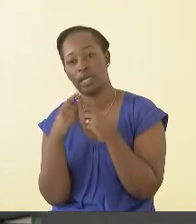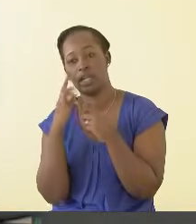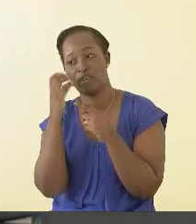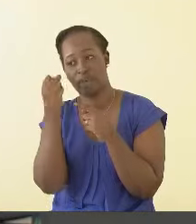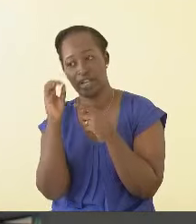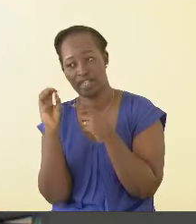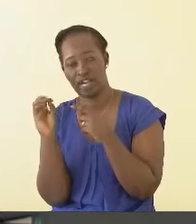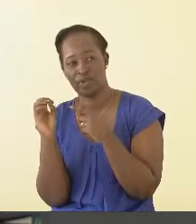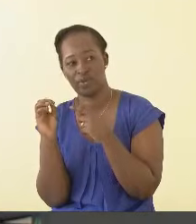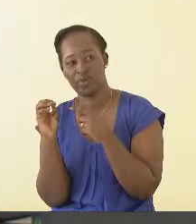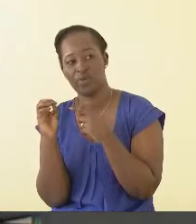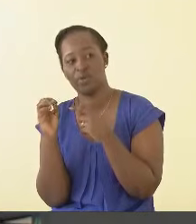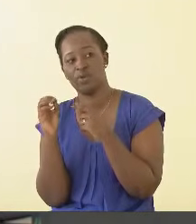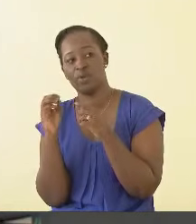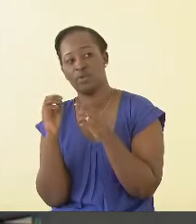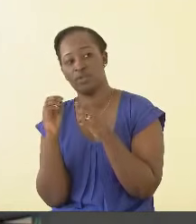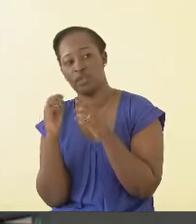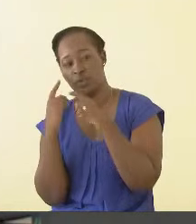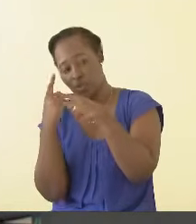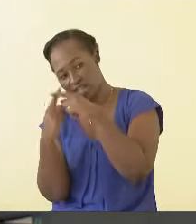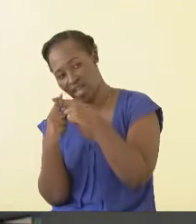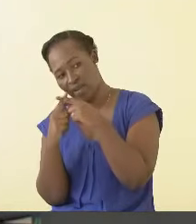2,950,000. Then you add